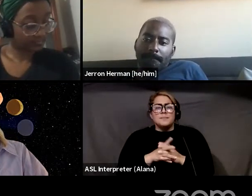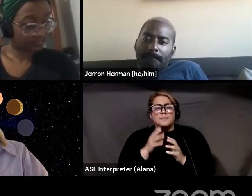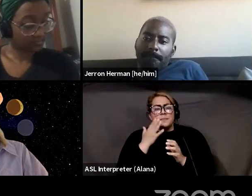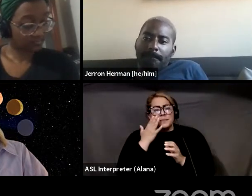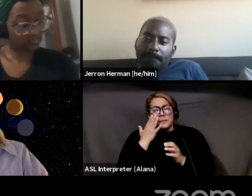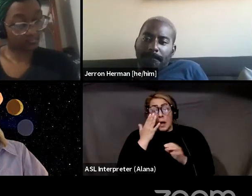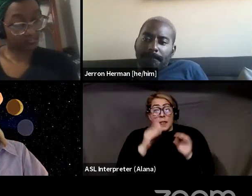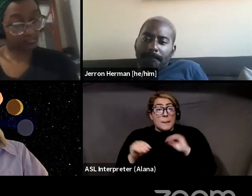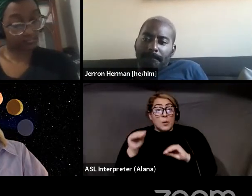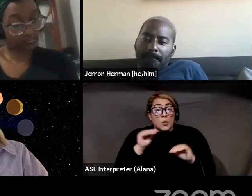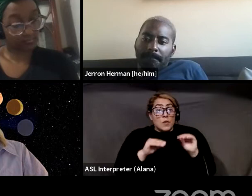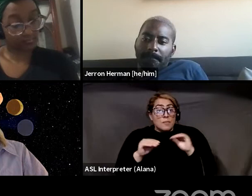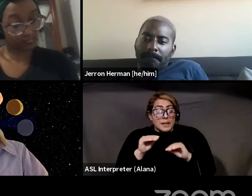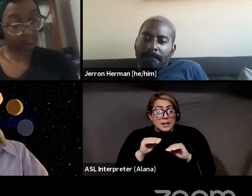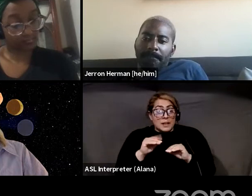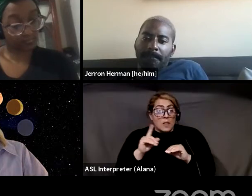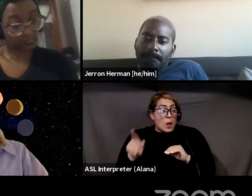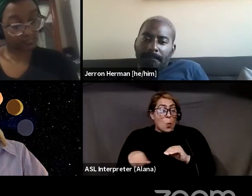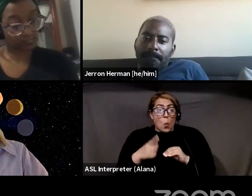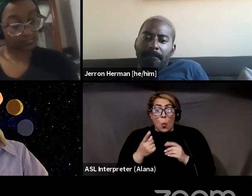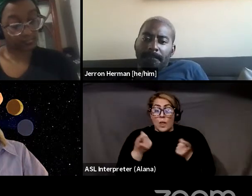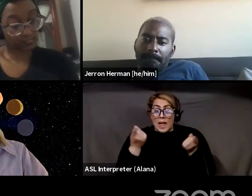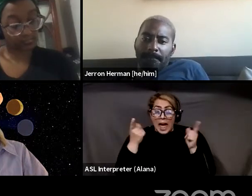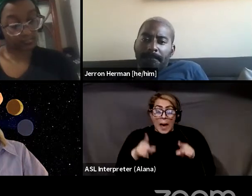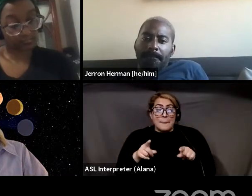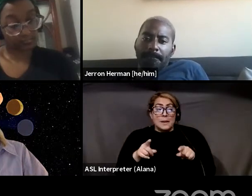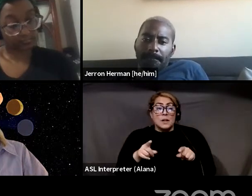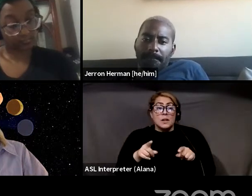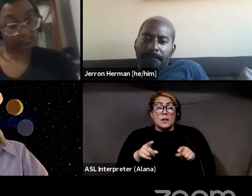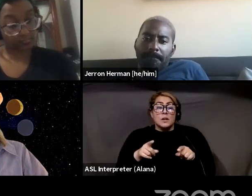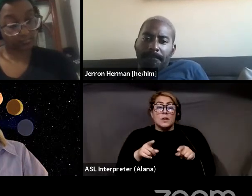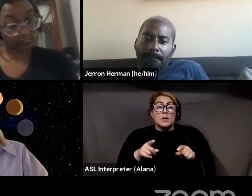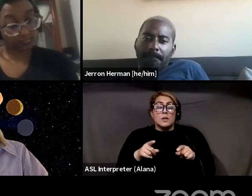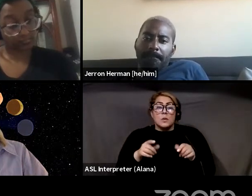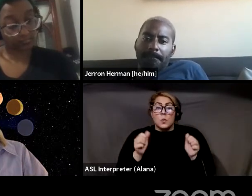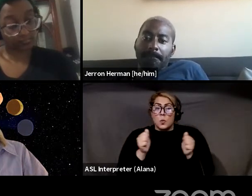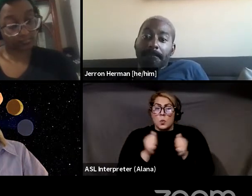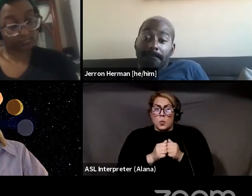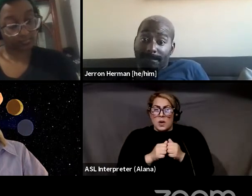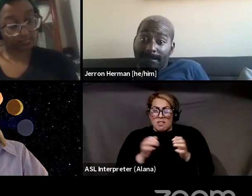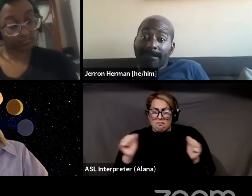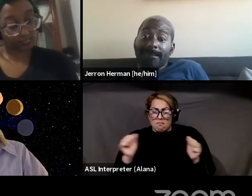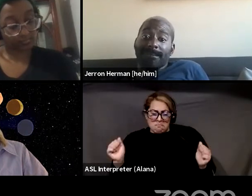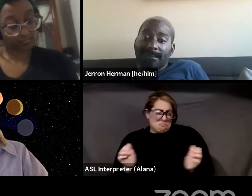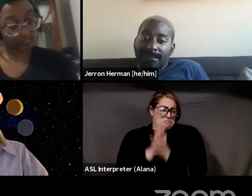the movement that can only come through the collision of bodies.